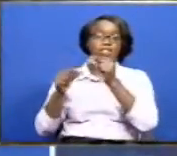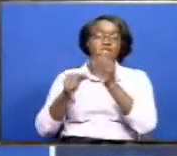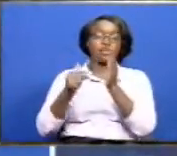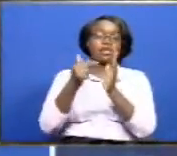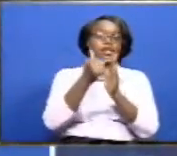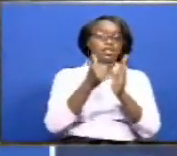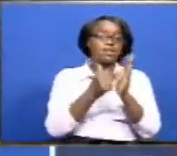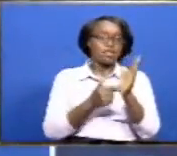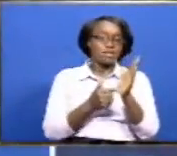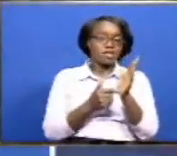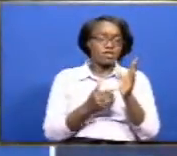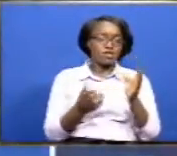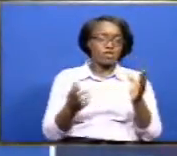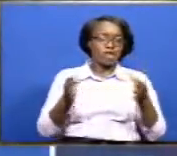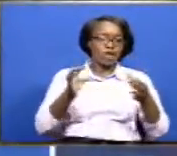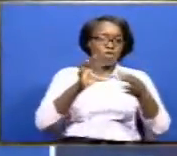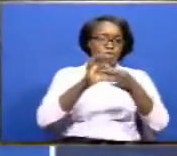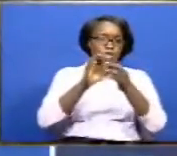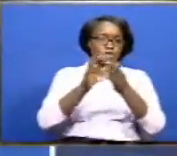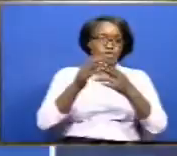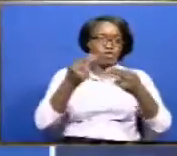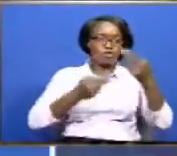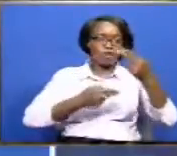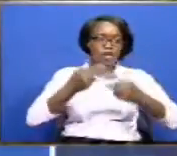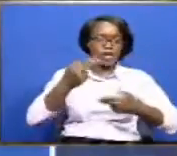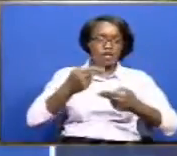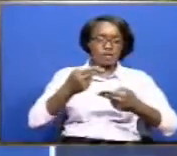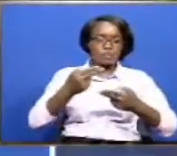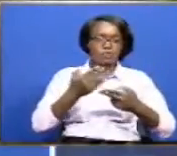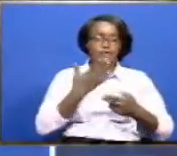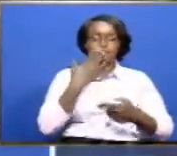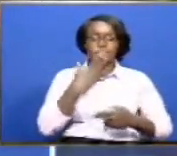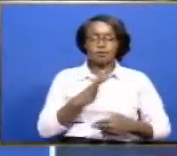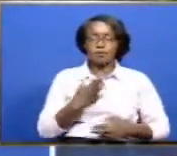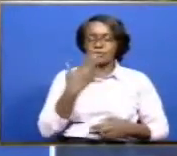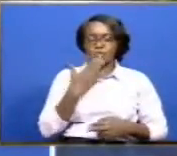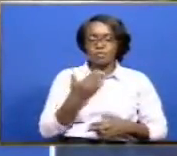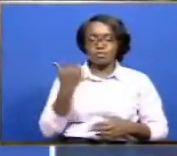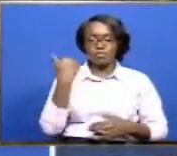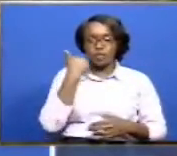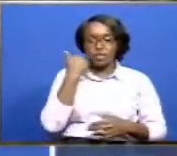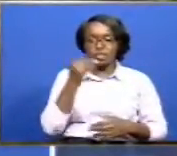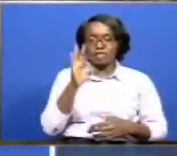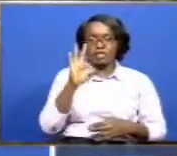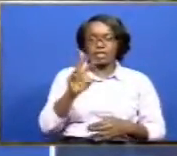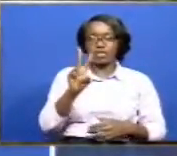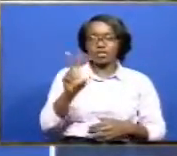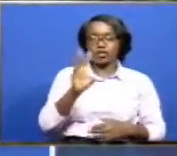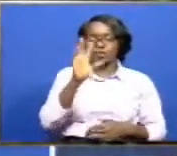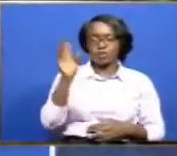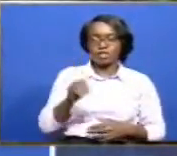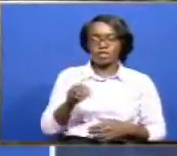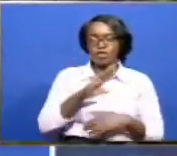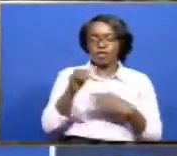with a combination of hypertension, diabetes accounting for 32% of the